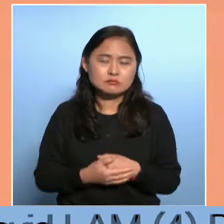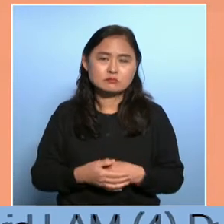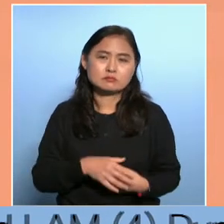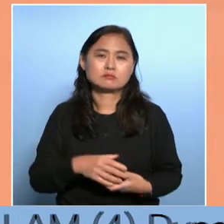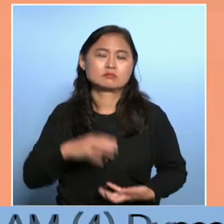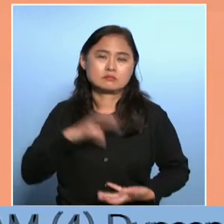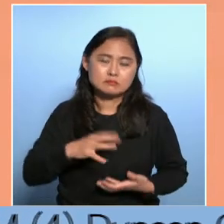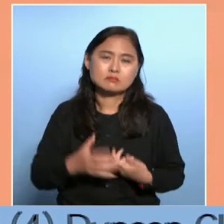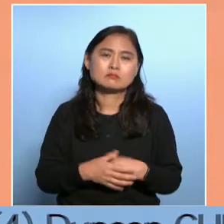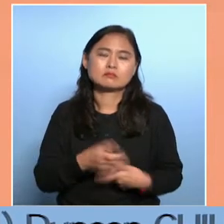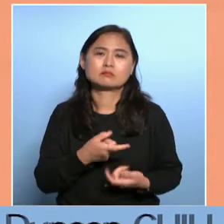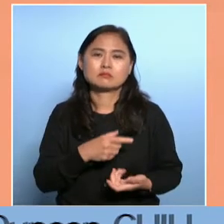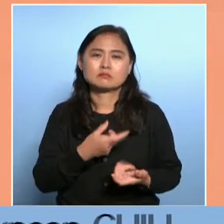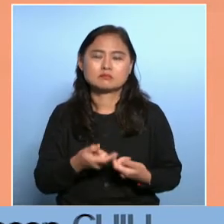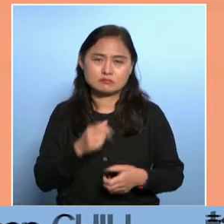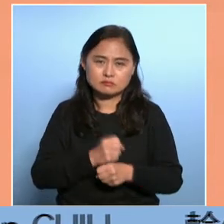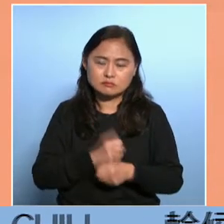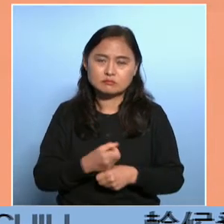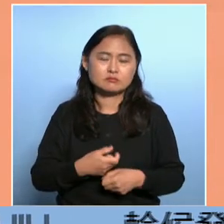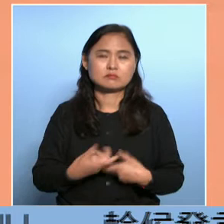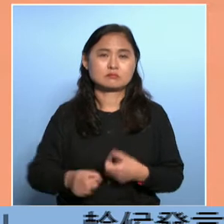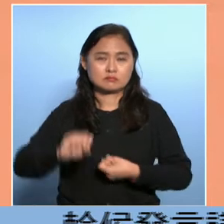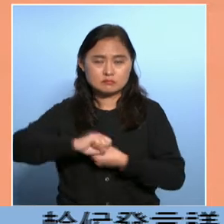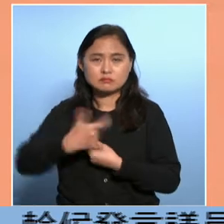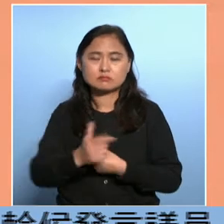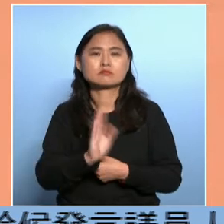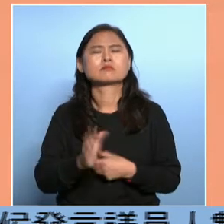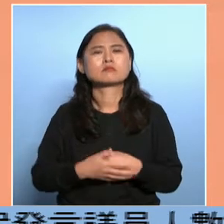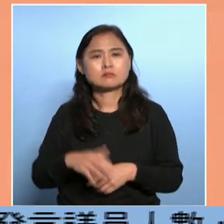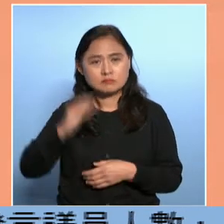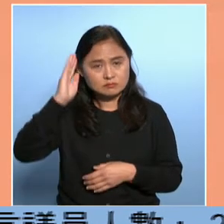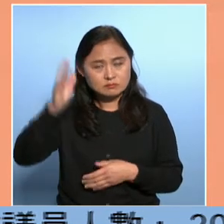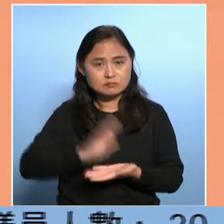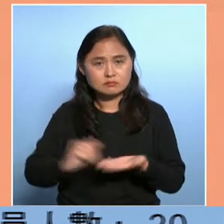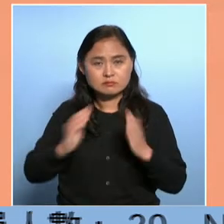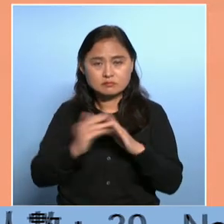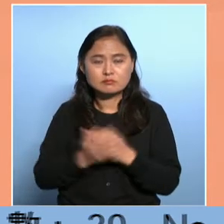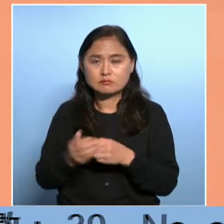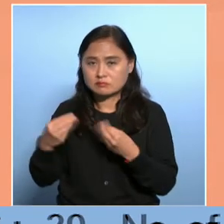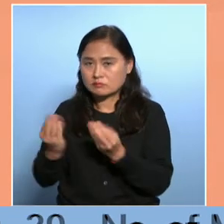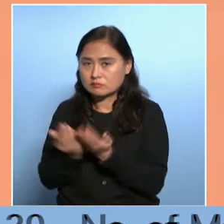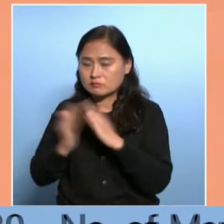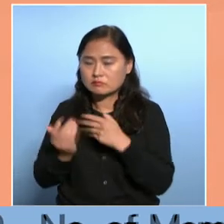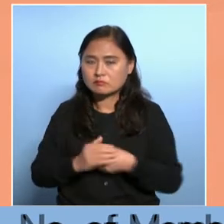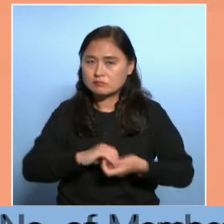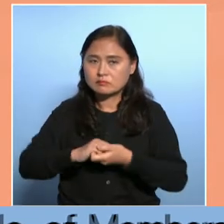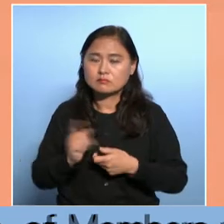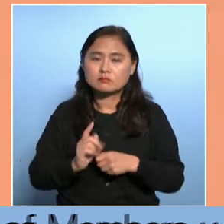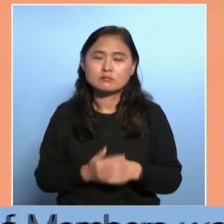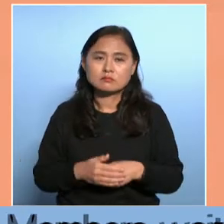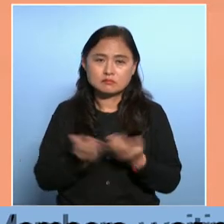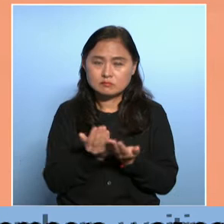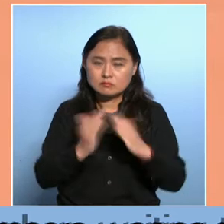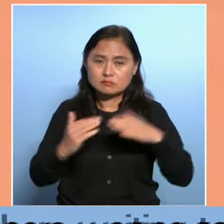add to the burden of vaccinations centers. I would like to call upon the Education